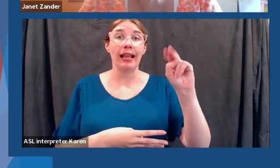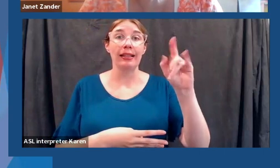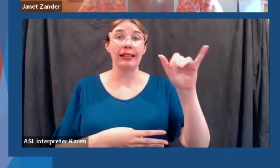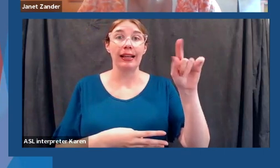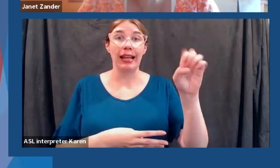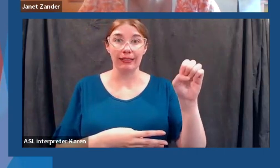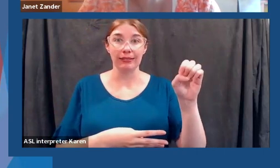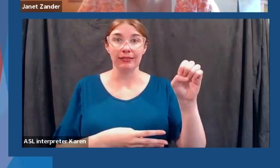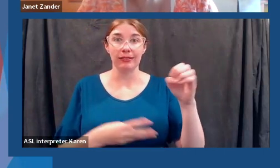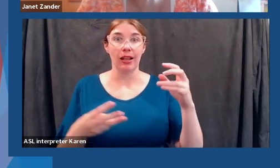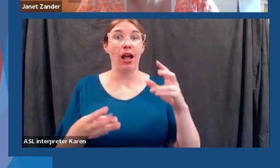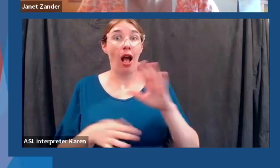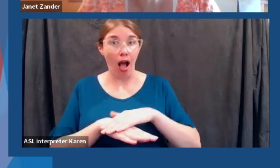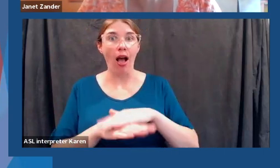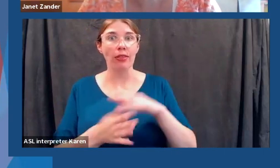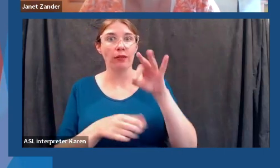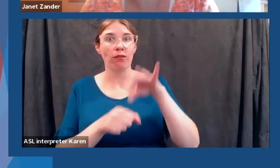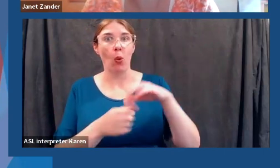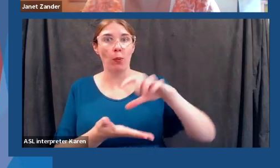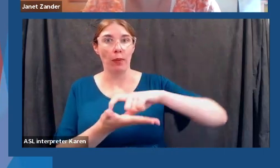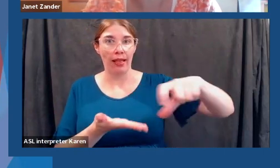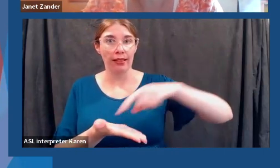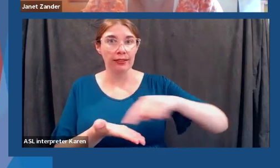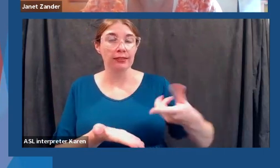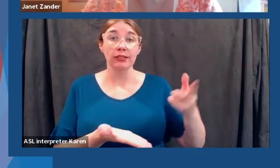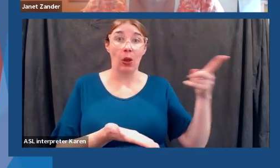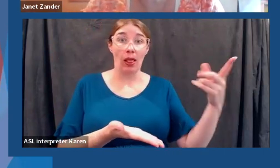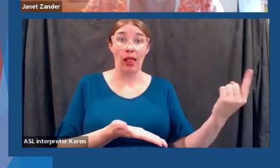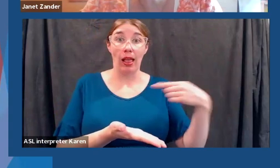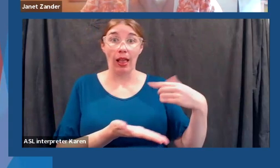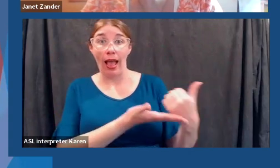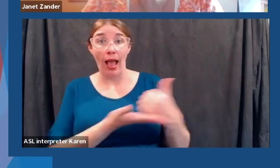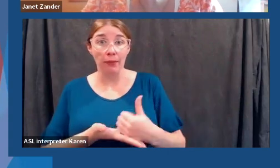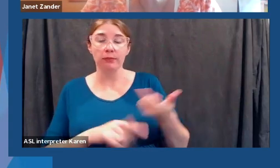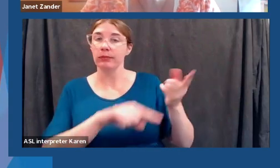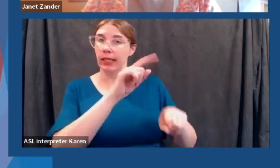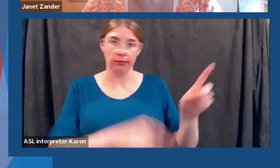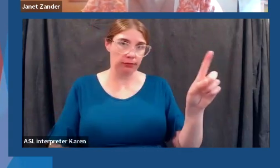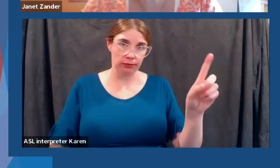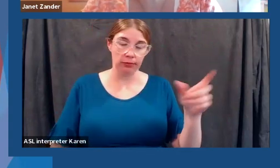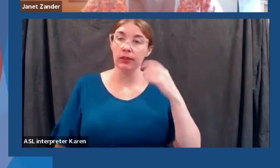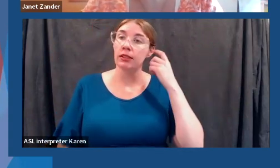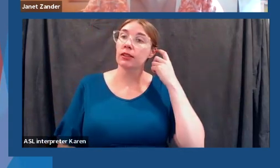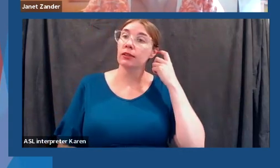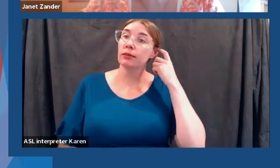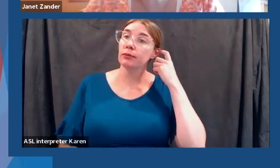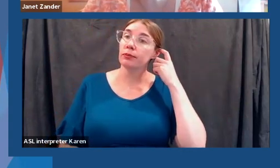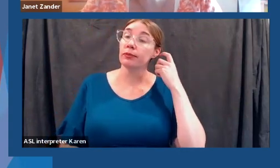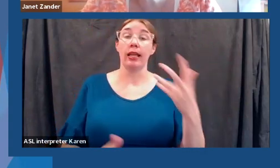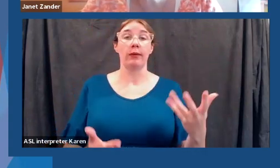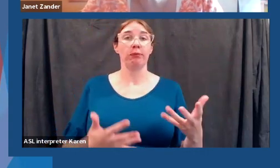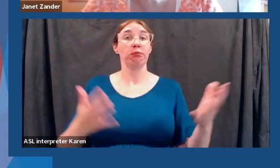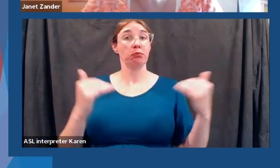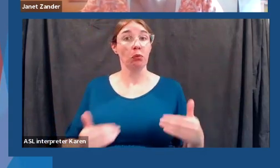the assistance that people may need. The assistant can also serve as a witness for the voter. So on the absentee ballot certificate,